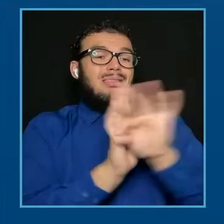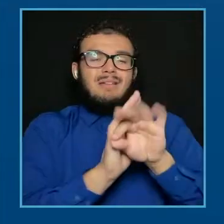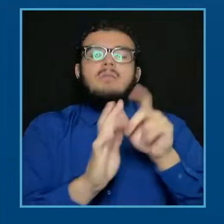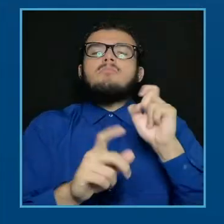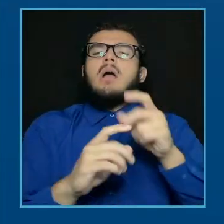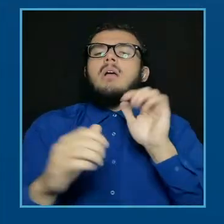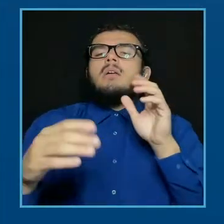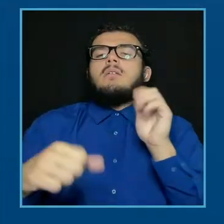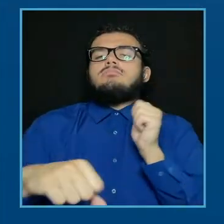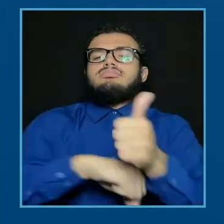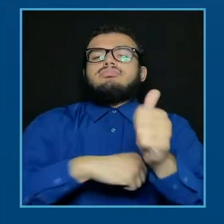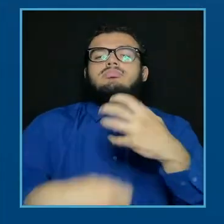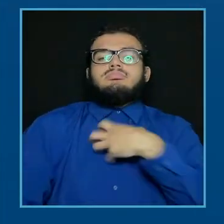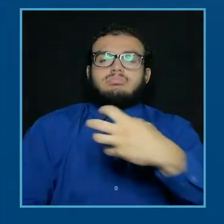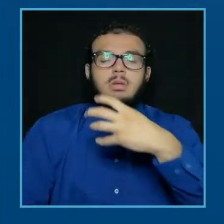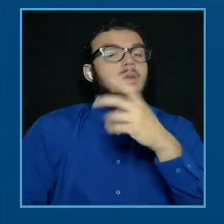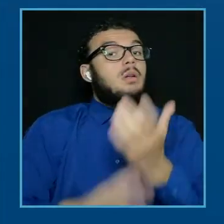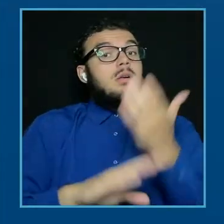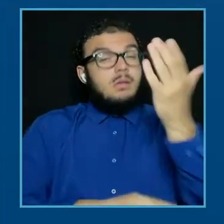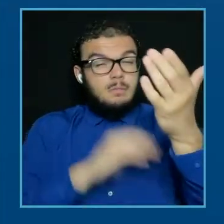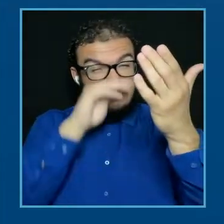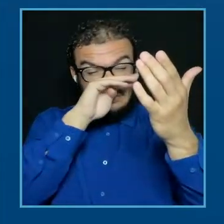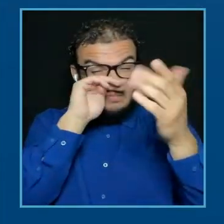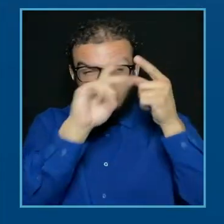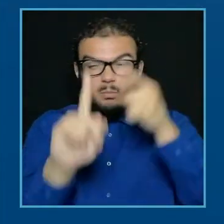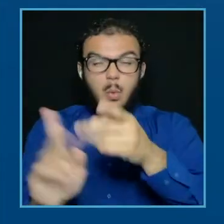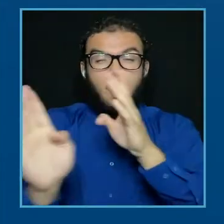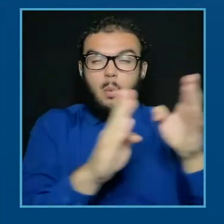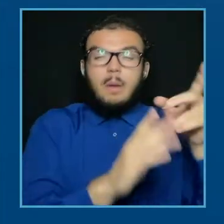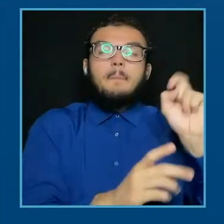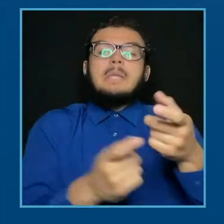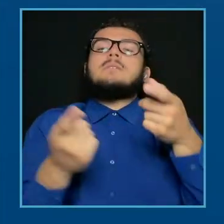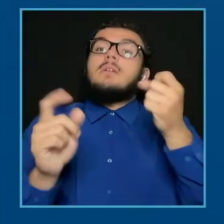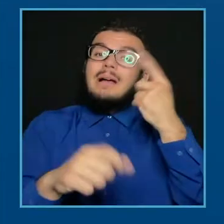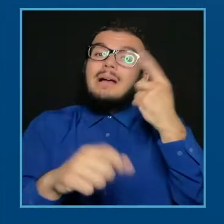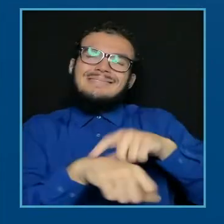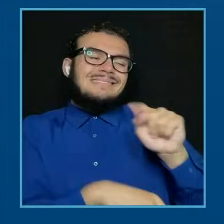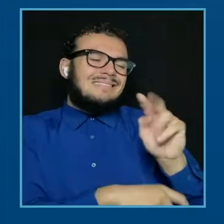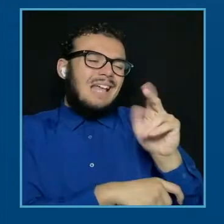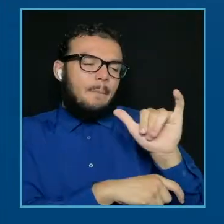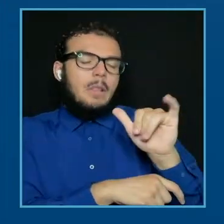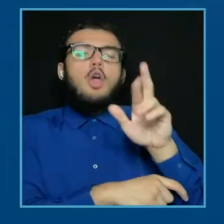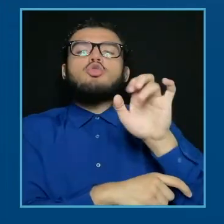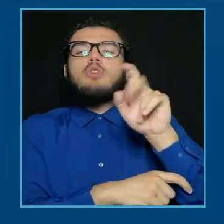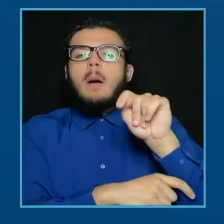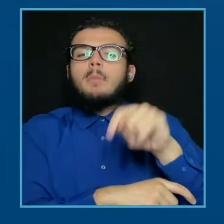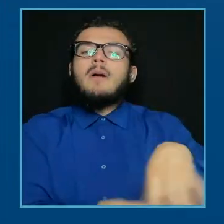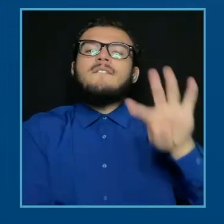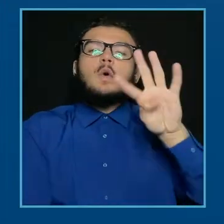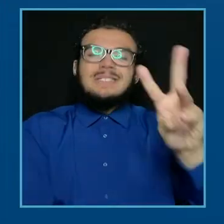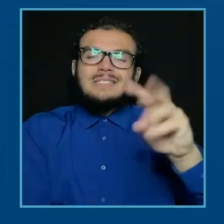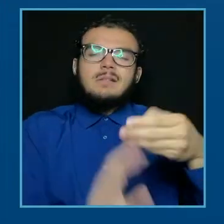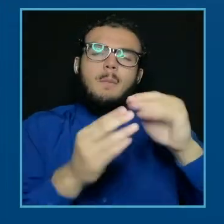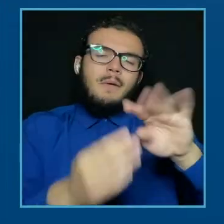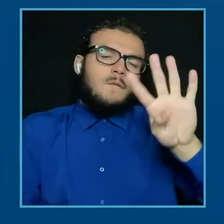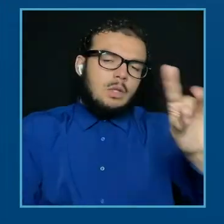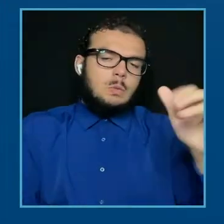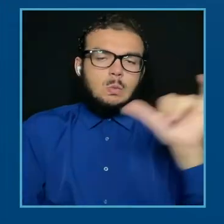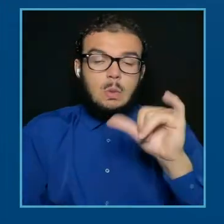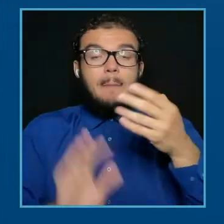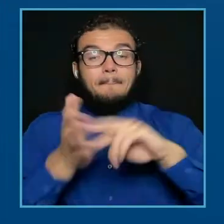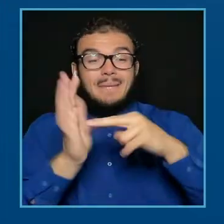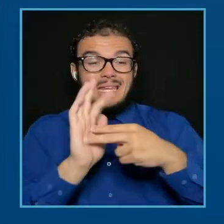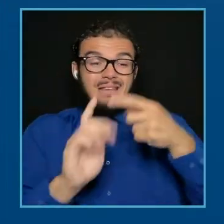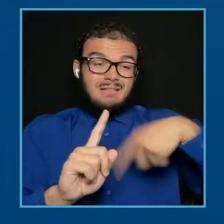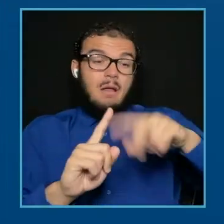by raising a point of order. The general rule is that such a point of order must be timely. That's Roberts 46-48. And that in order for a point of order